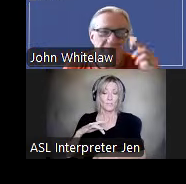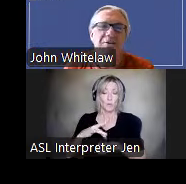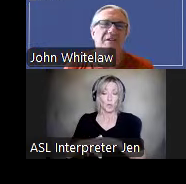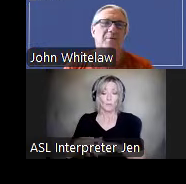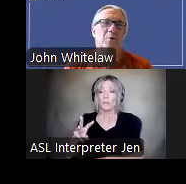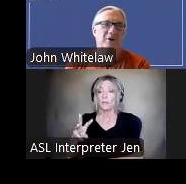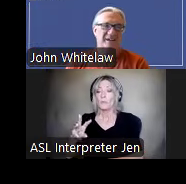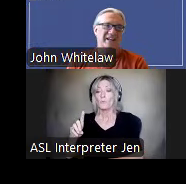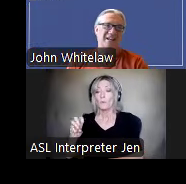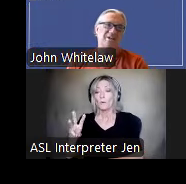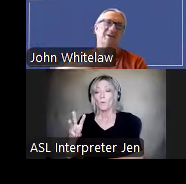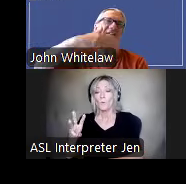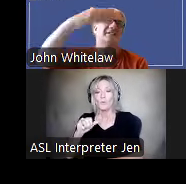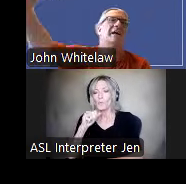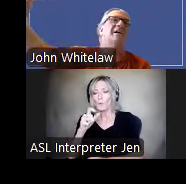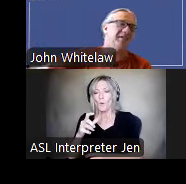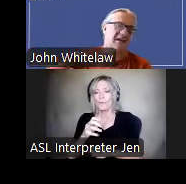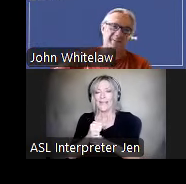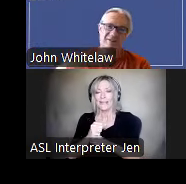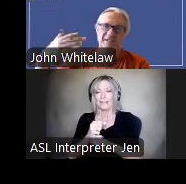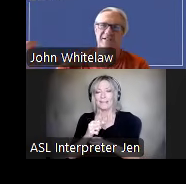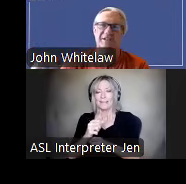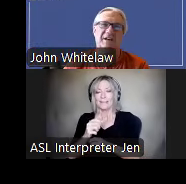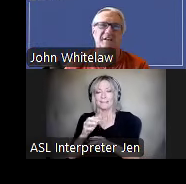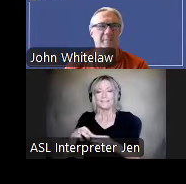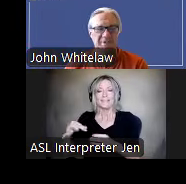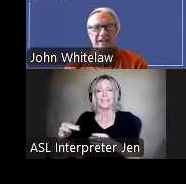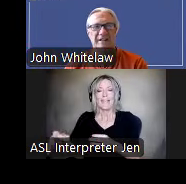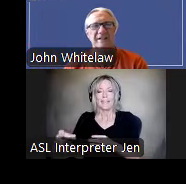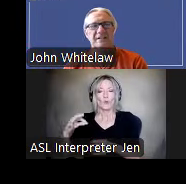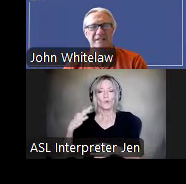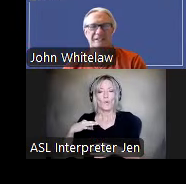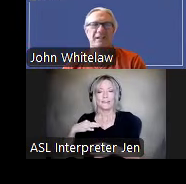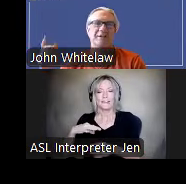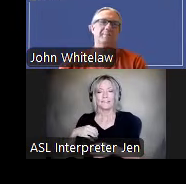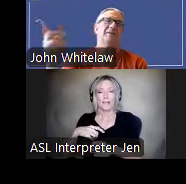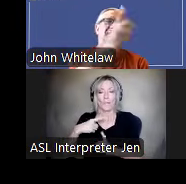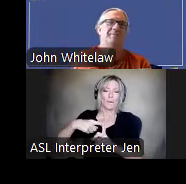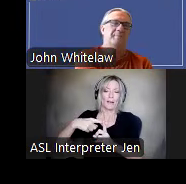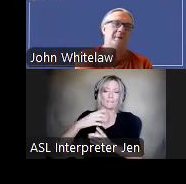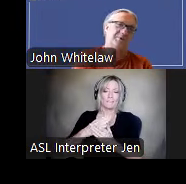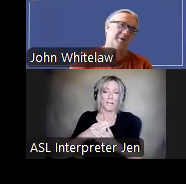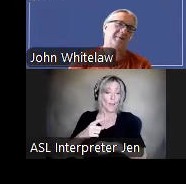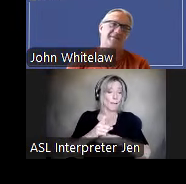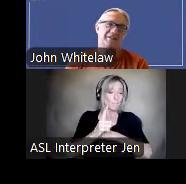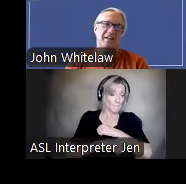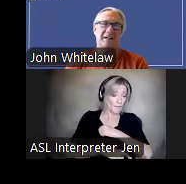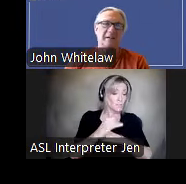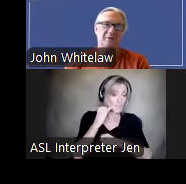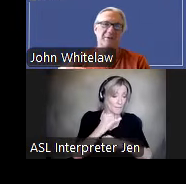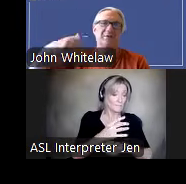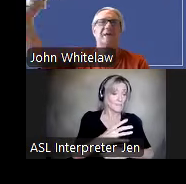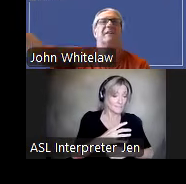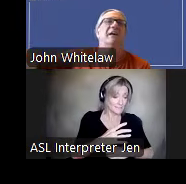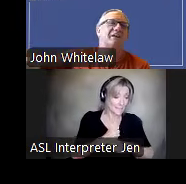side, you don't get rewarded. You don't get delayed retirement credits on the upside. On the other side, you get punished if people took a benefit early,